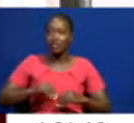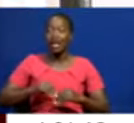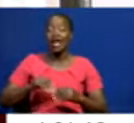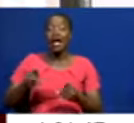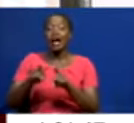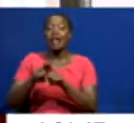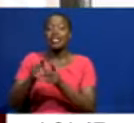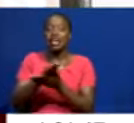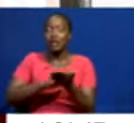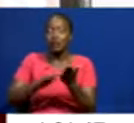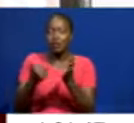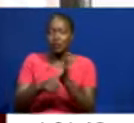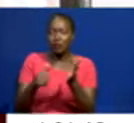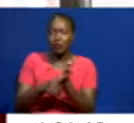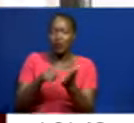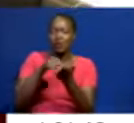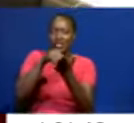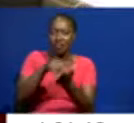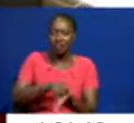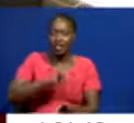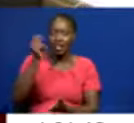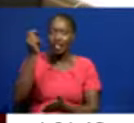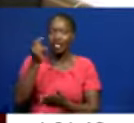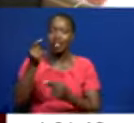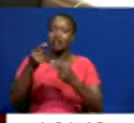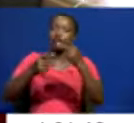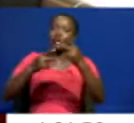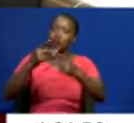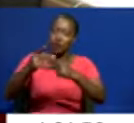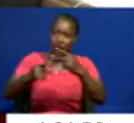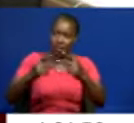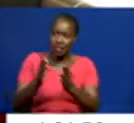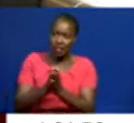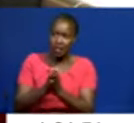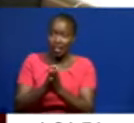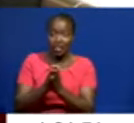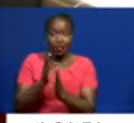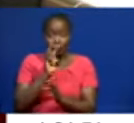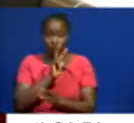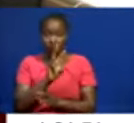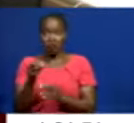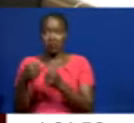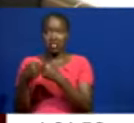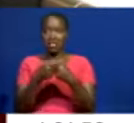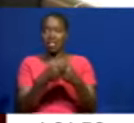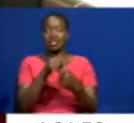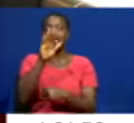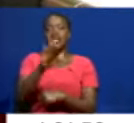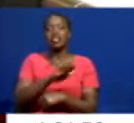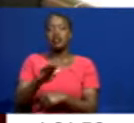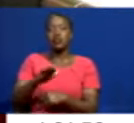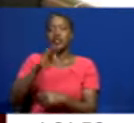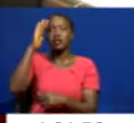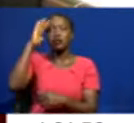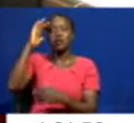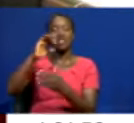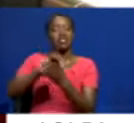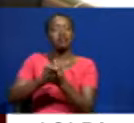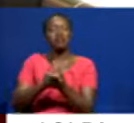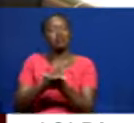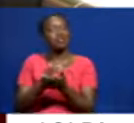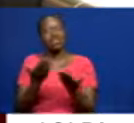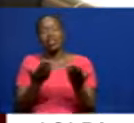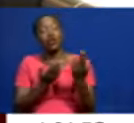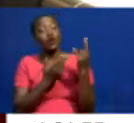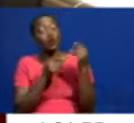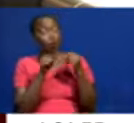that continues to hinder Kenya's progress. We have seen the challenges where the parliament is just being used as a conveyor belt. But we hope on